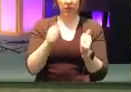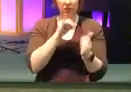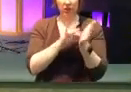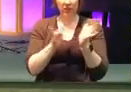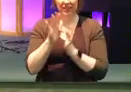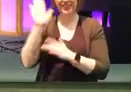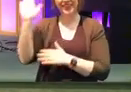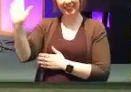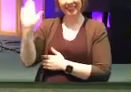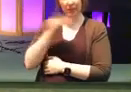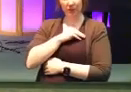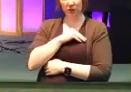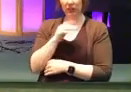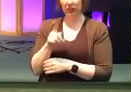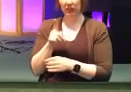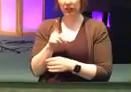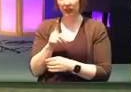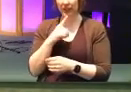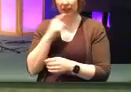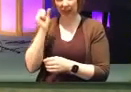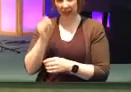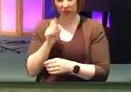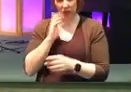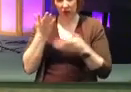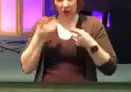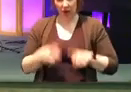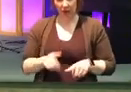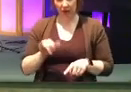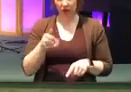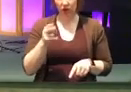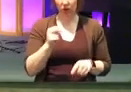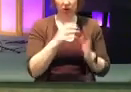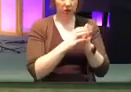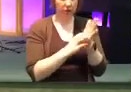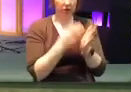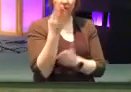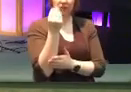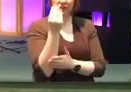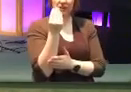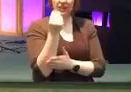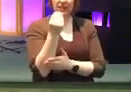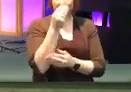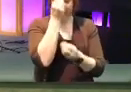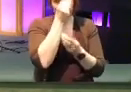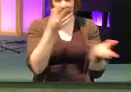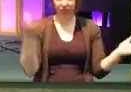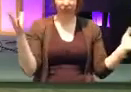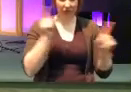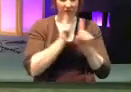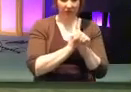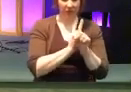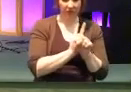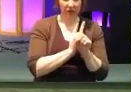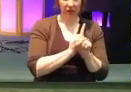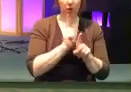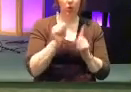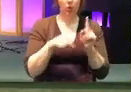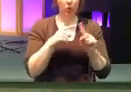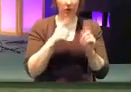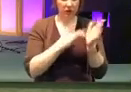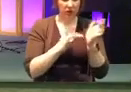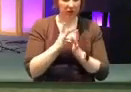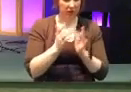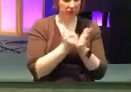actually confirmed the prophecy in John chapter 14. And actually told his disciples when Jesus was